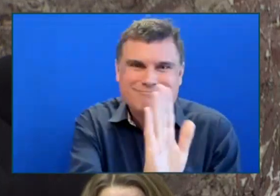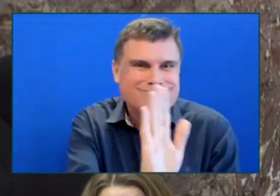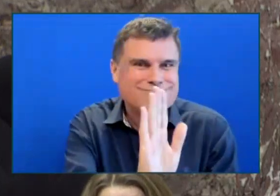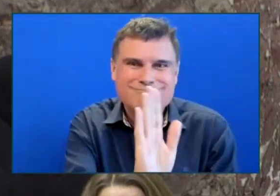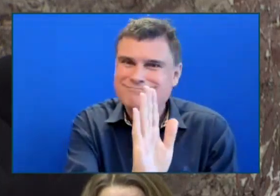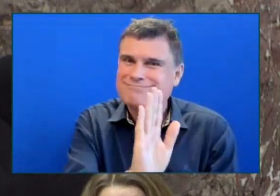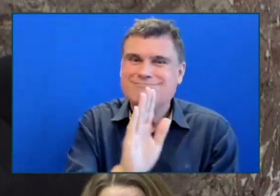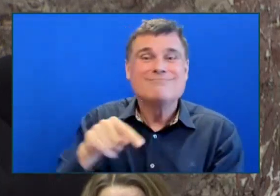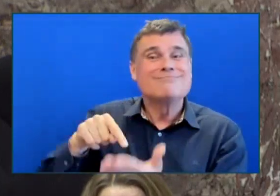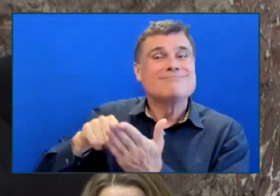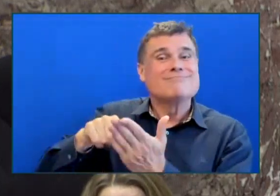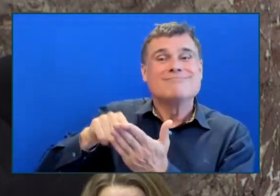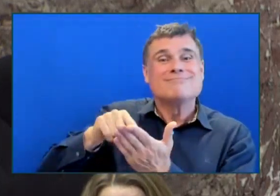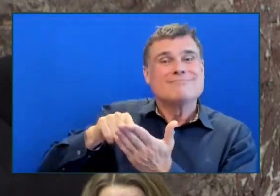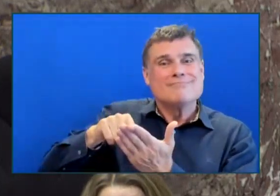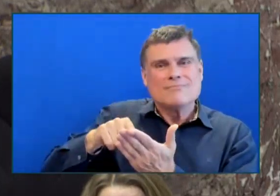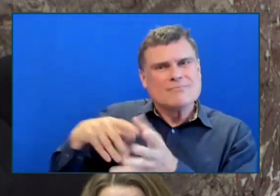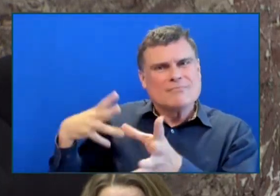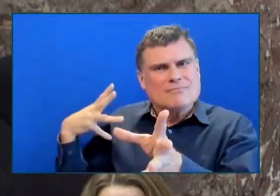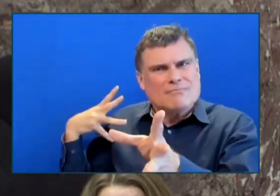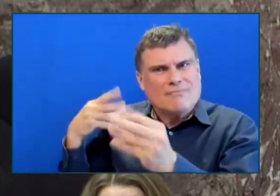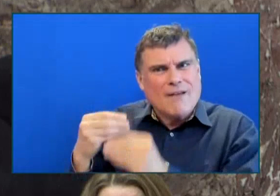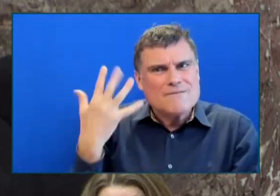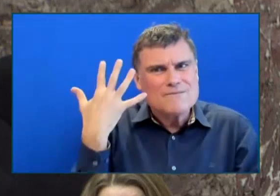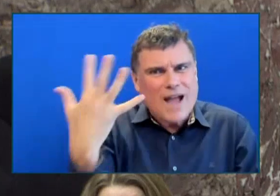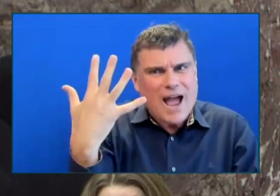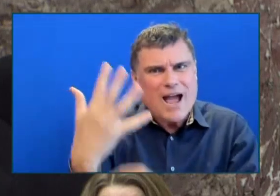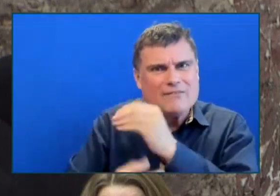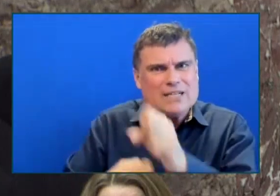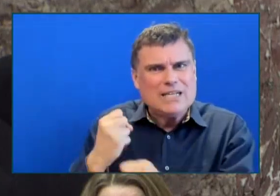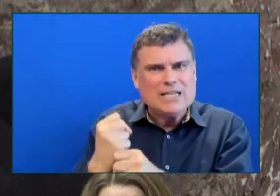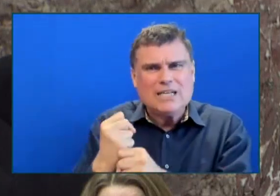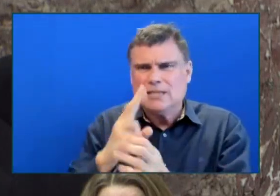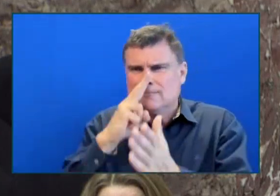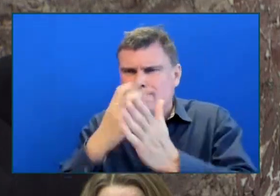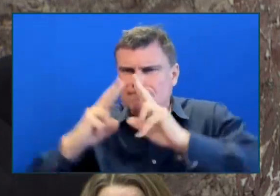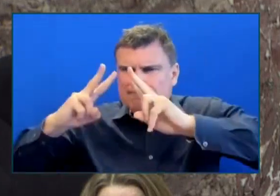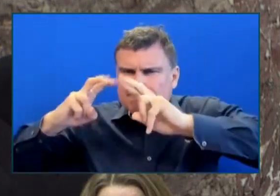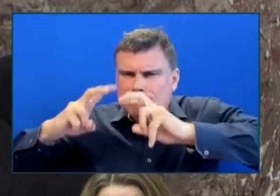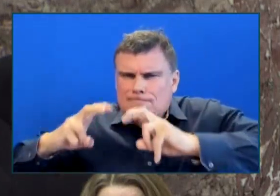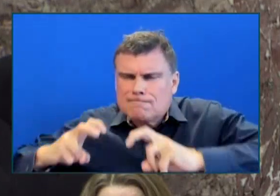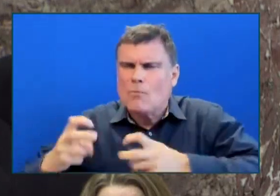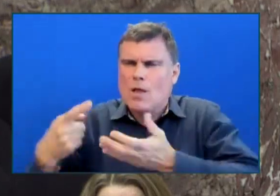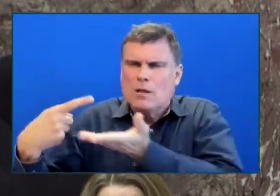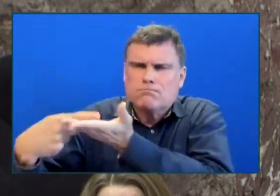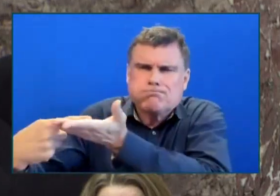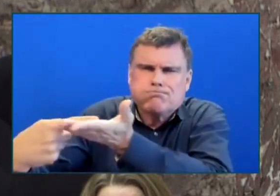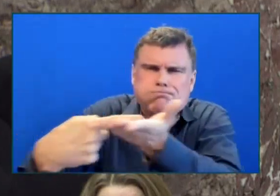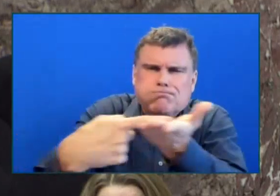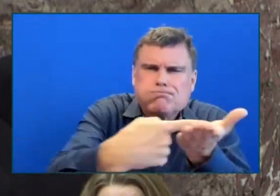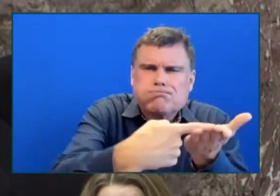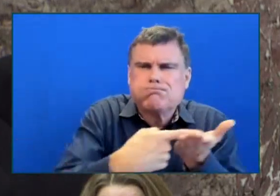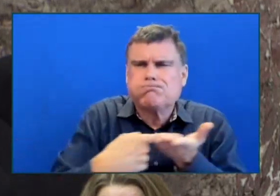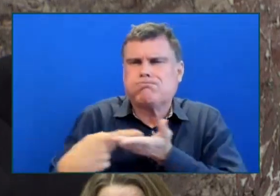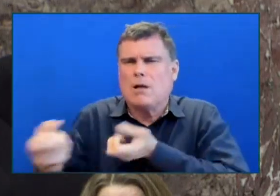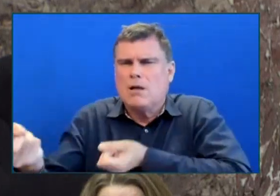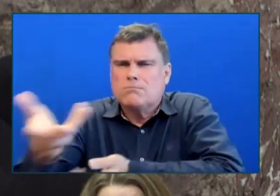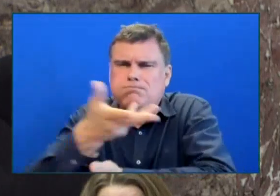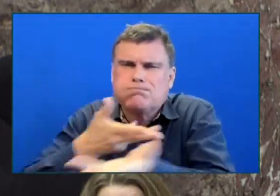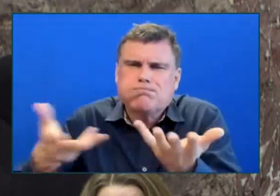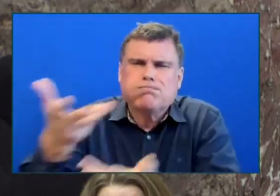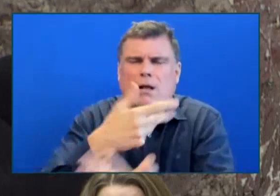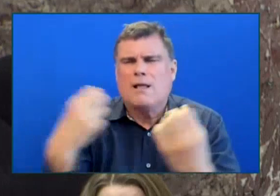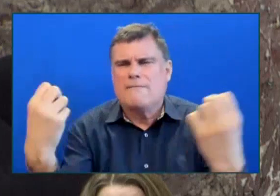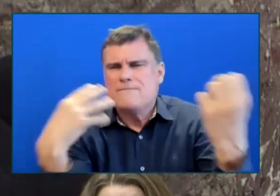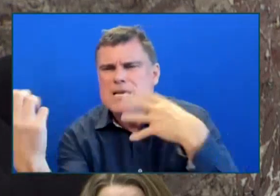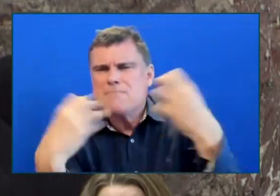my strong view is, Honourable Speaker, my strong view is that a bill that empowers the public, that says when there's a contrary